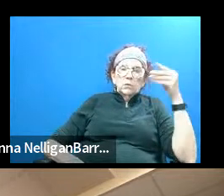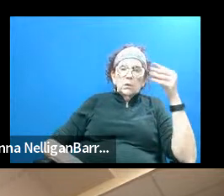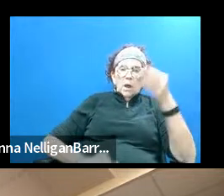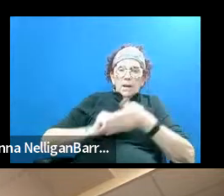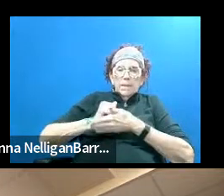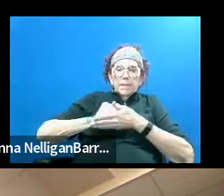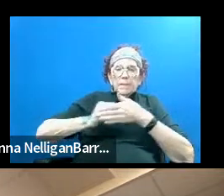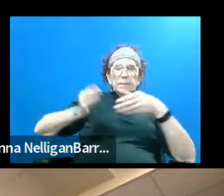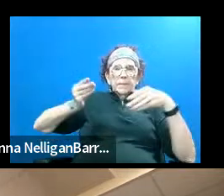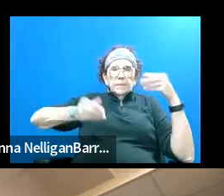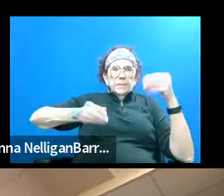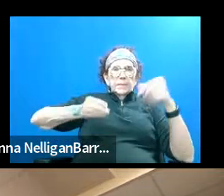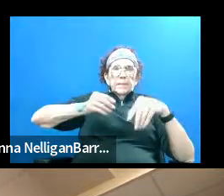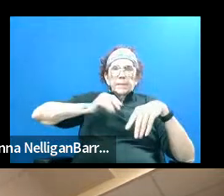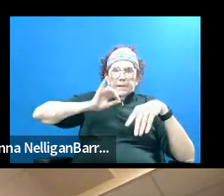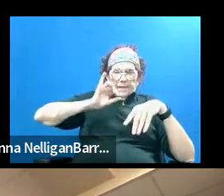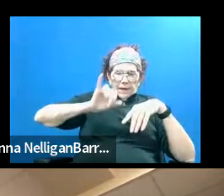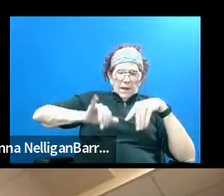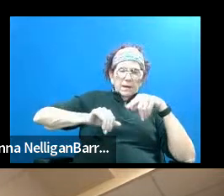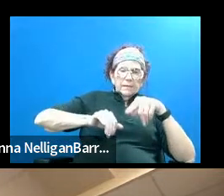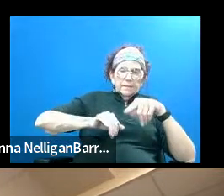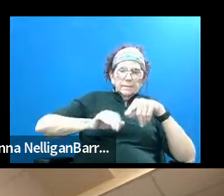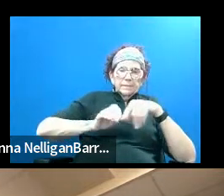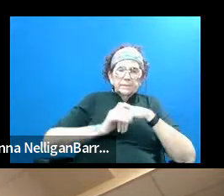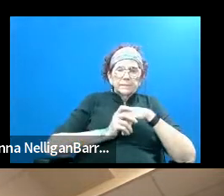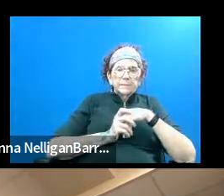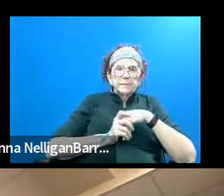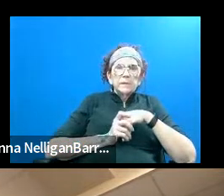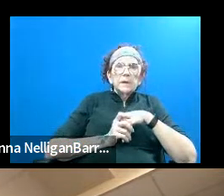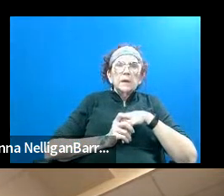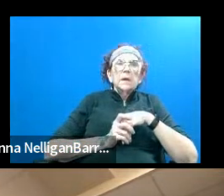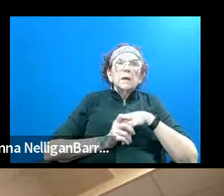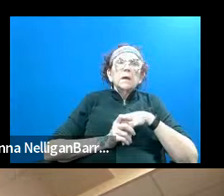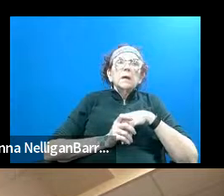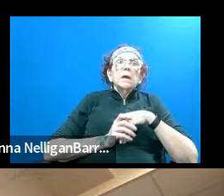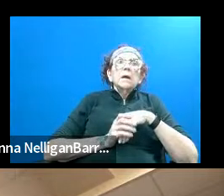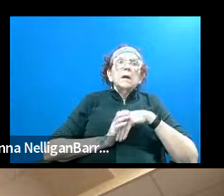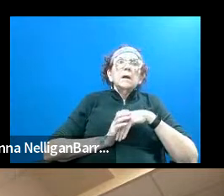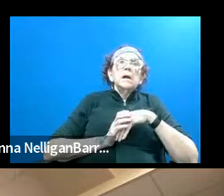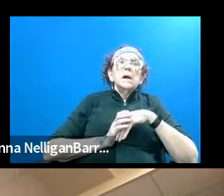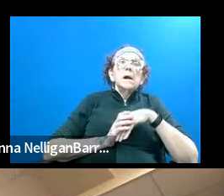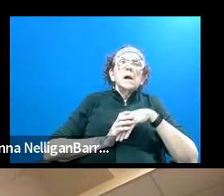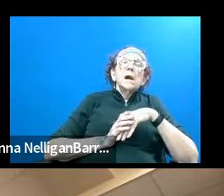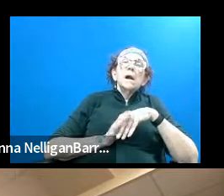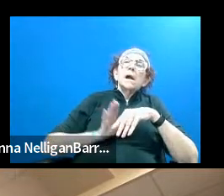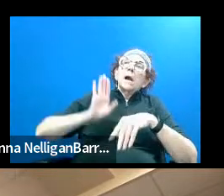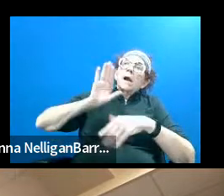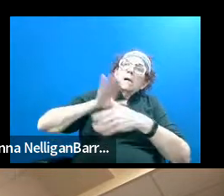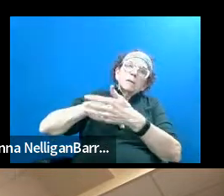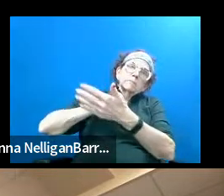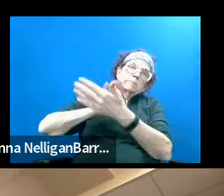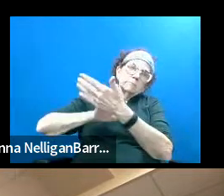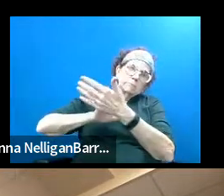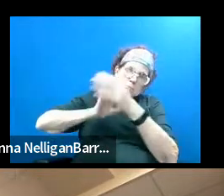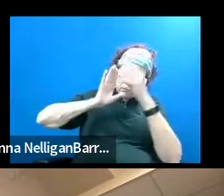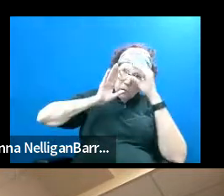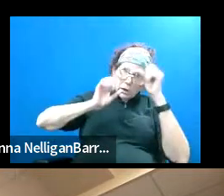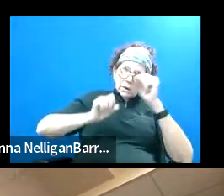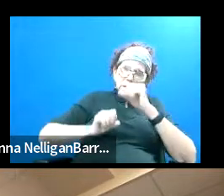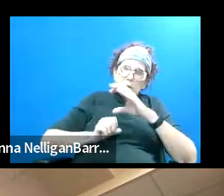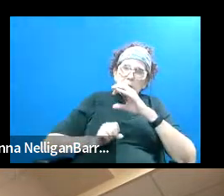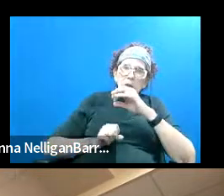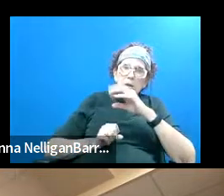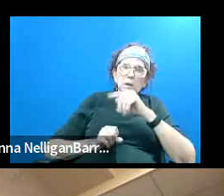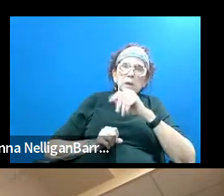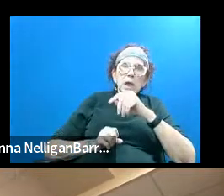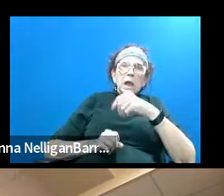is that we, to President Scott's point, that we've now got help to be able to do this